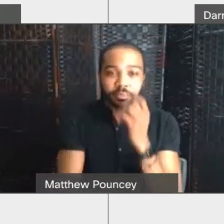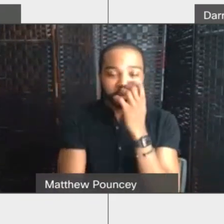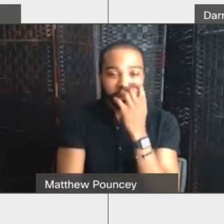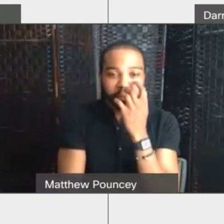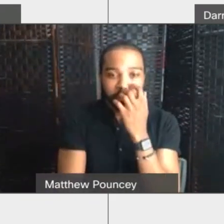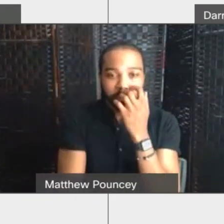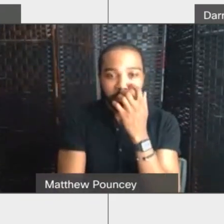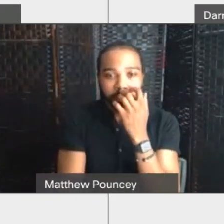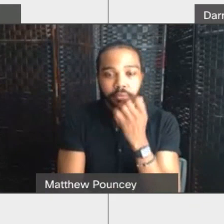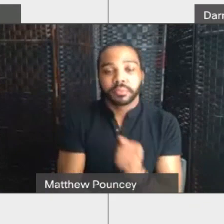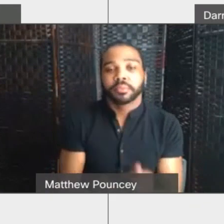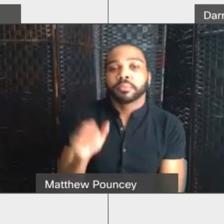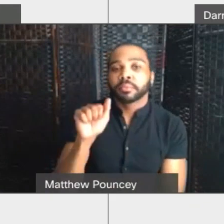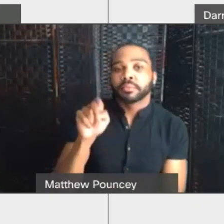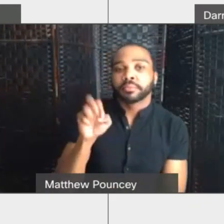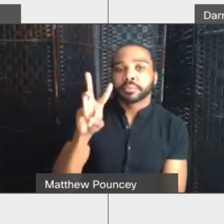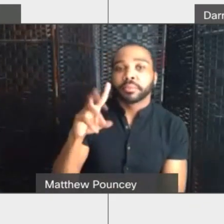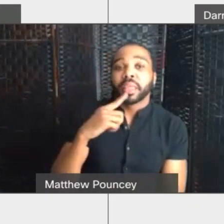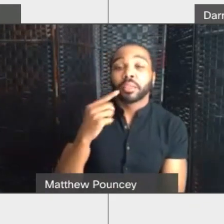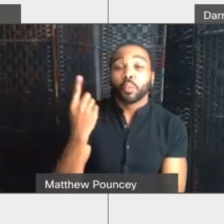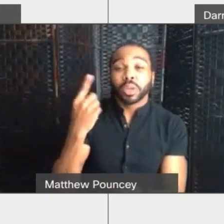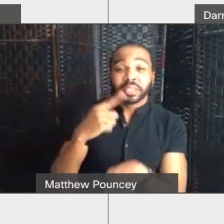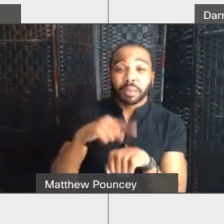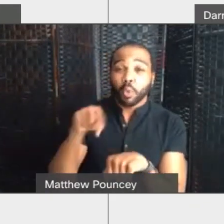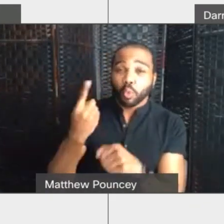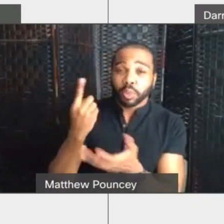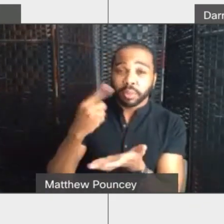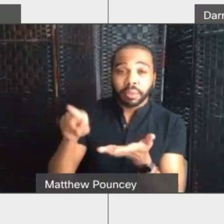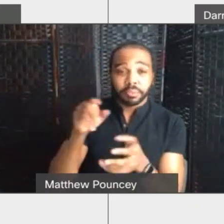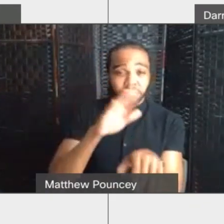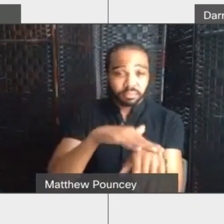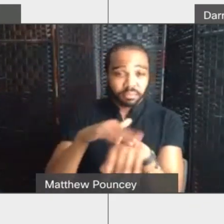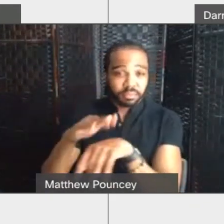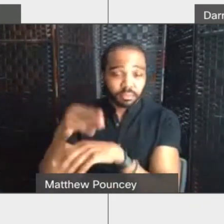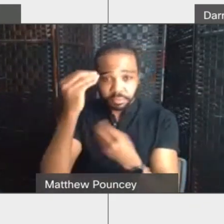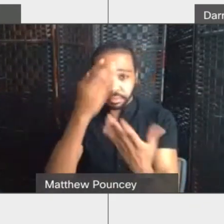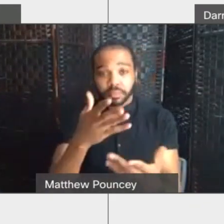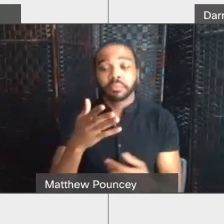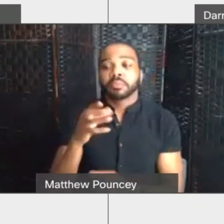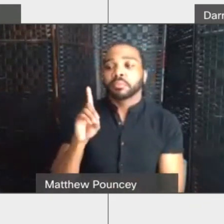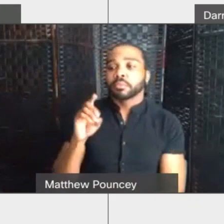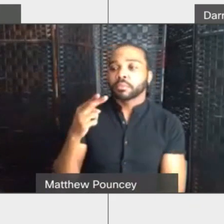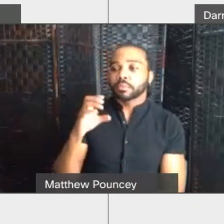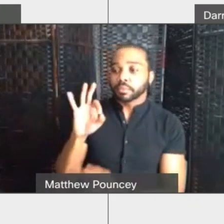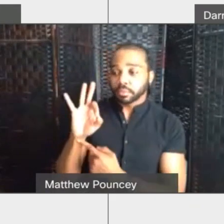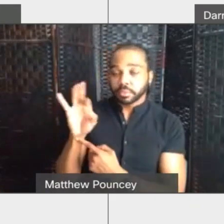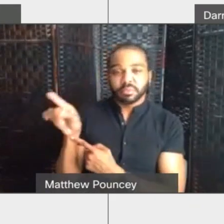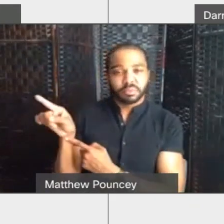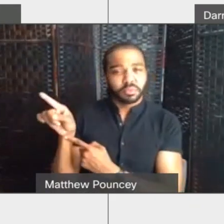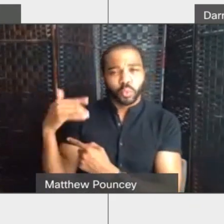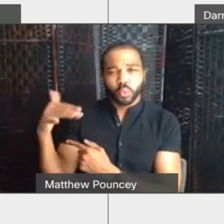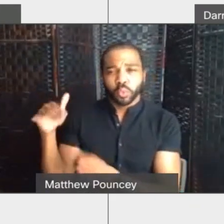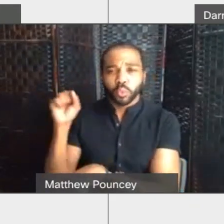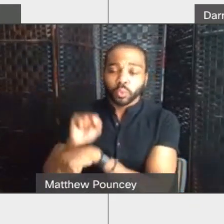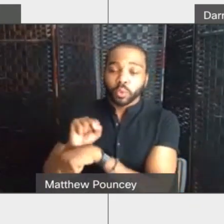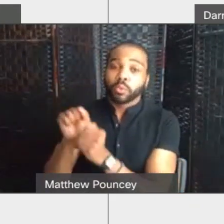And the one-time only payments, so people are aware that we've been working, or DHCF particularly has been working with